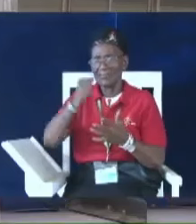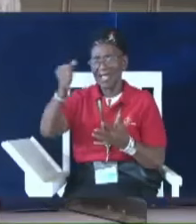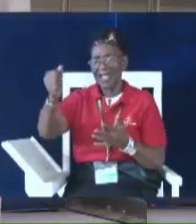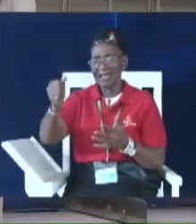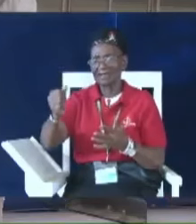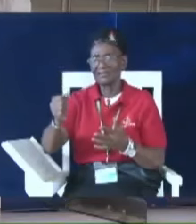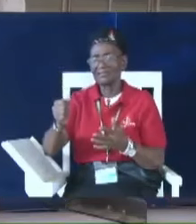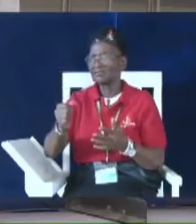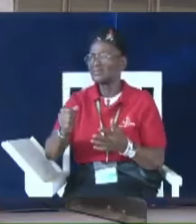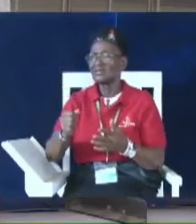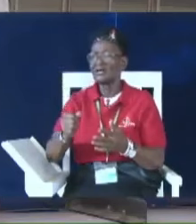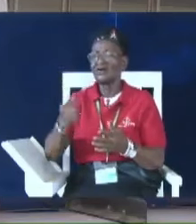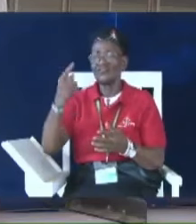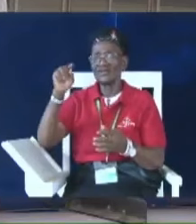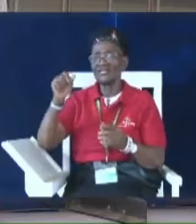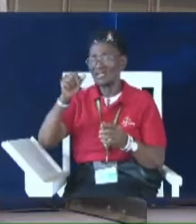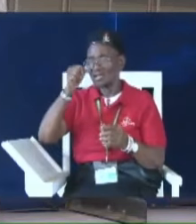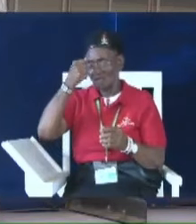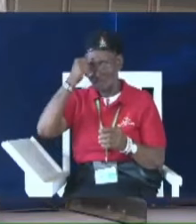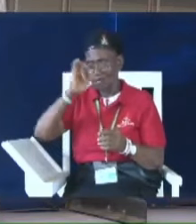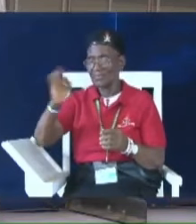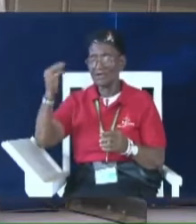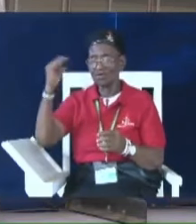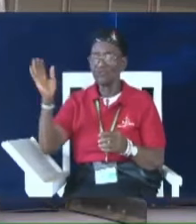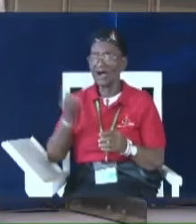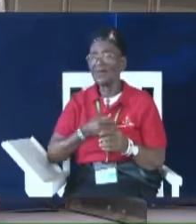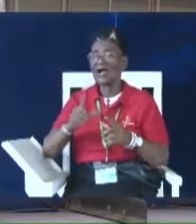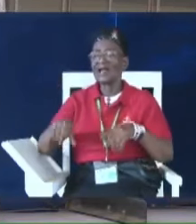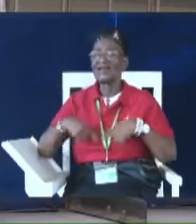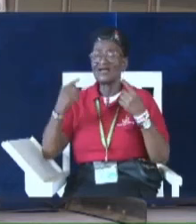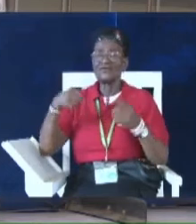so that for the rest of our lives we will never know sorrow again.